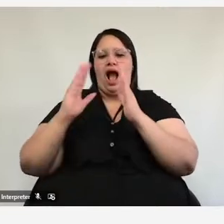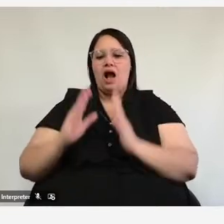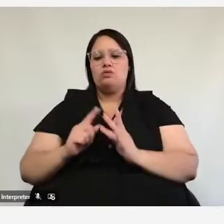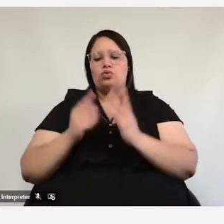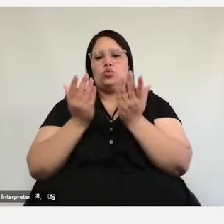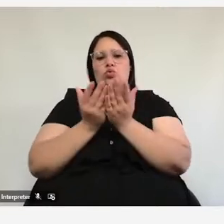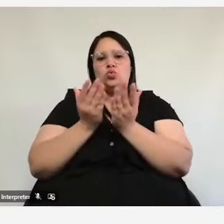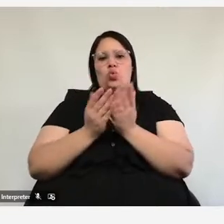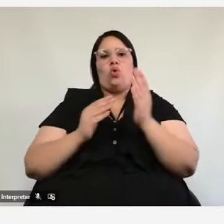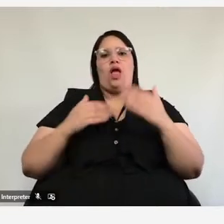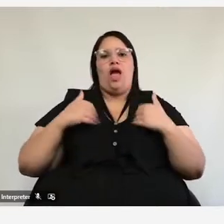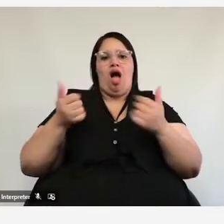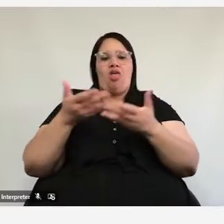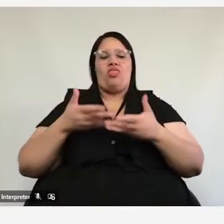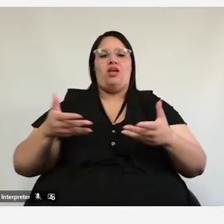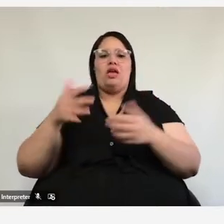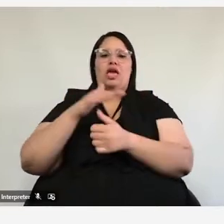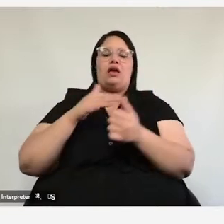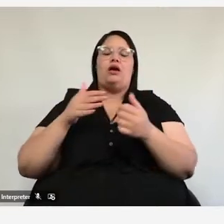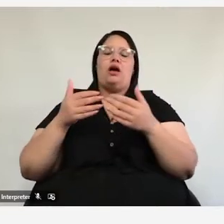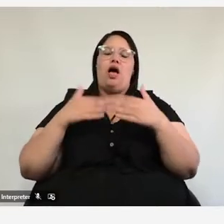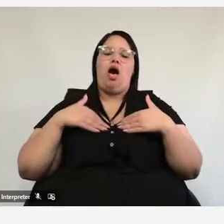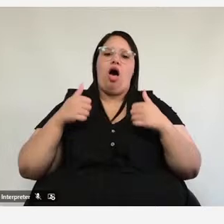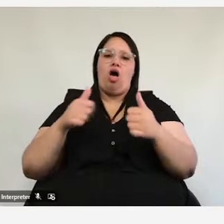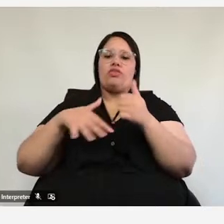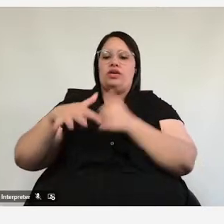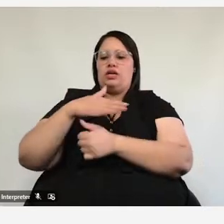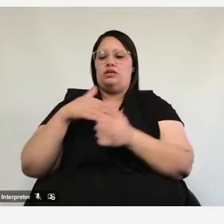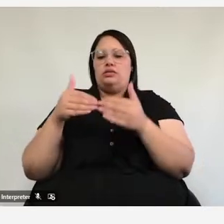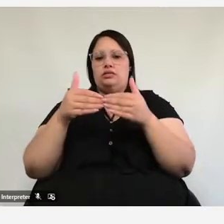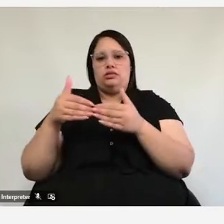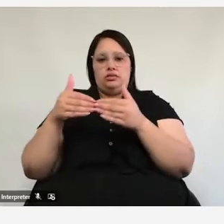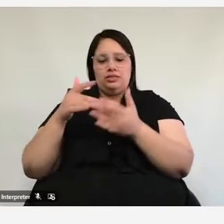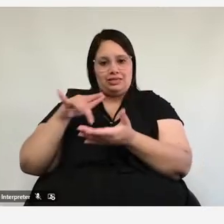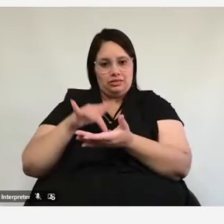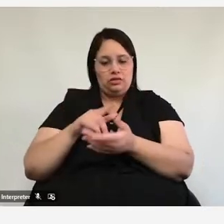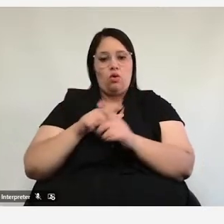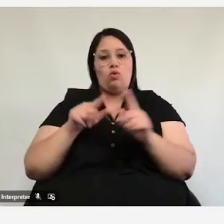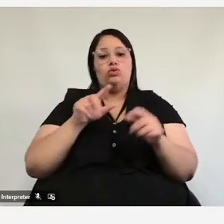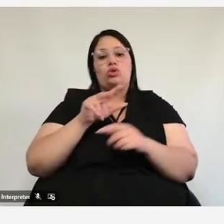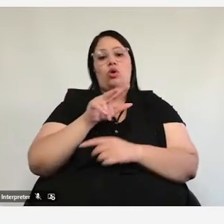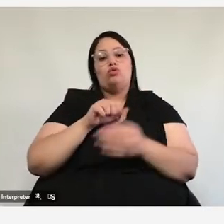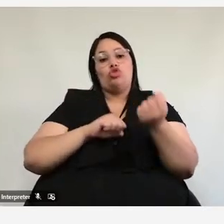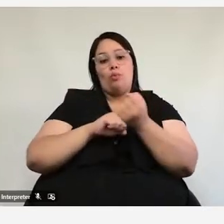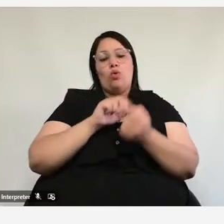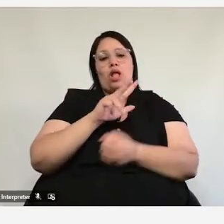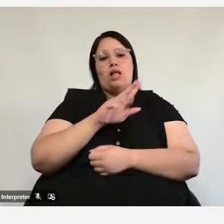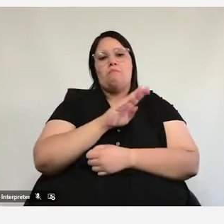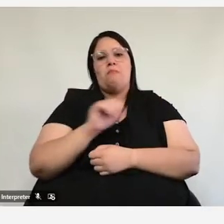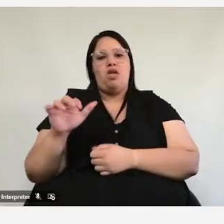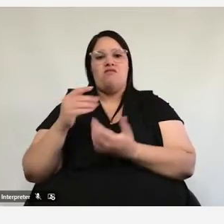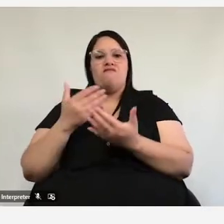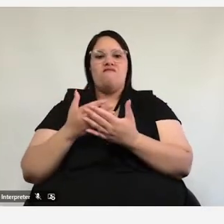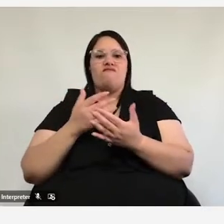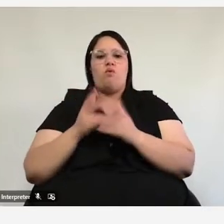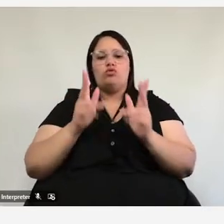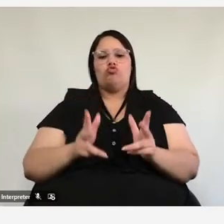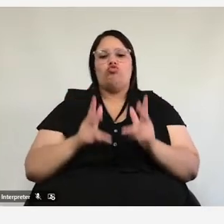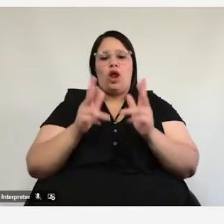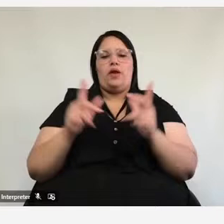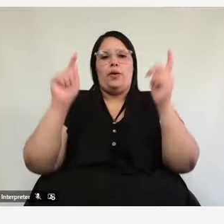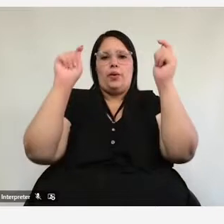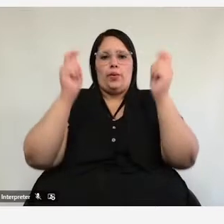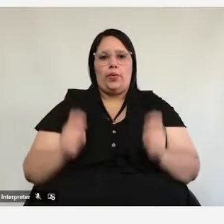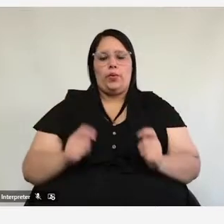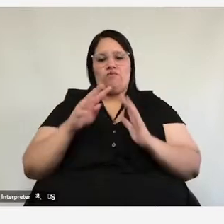and healthcare facilities. And to support mobility, we will invest 8 million rand over the next 3 years in a freight rail revitalization